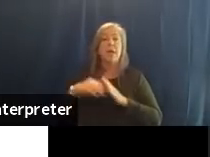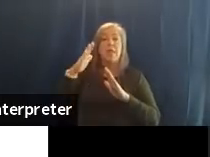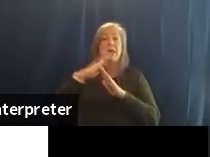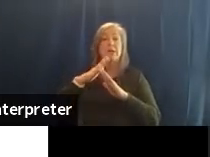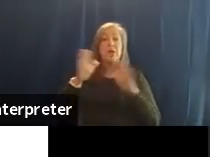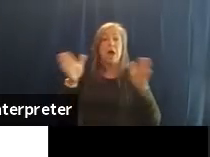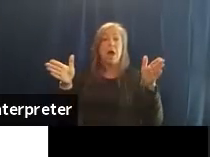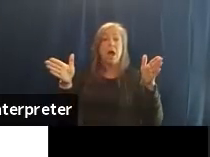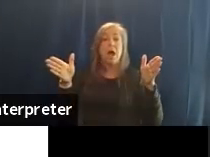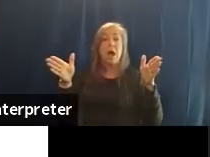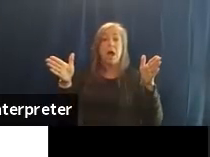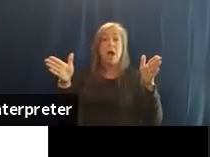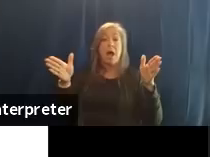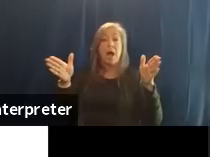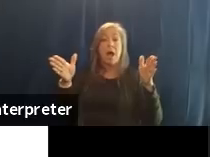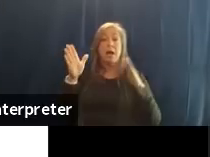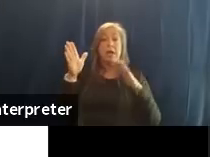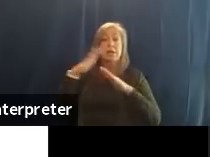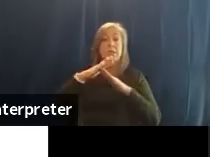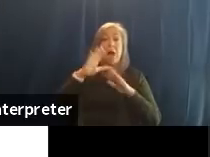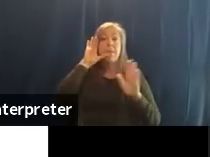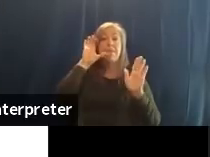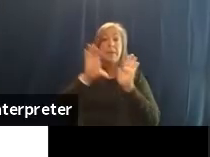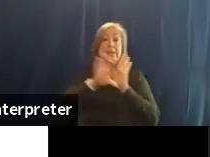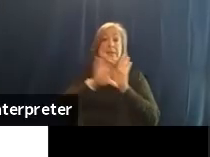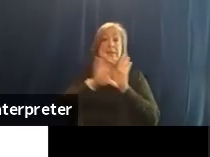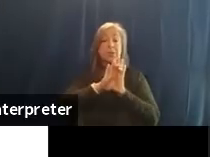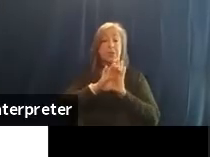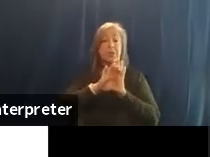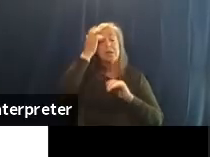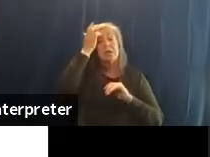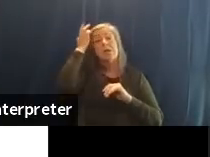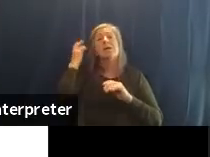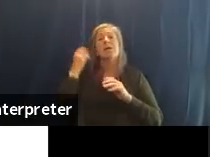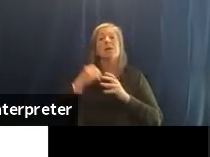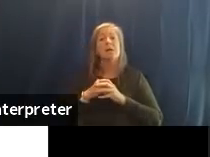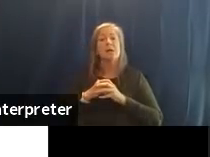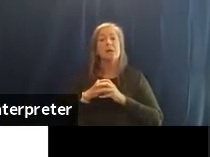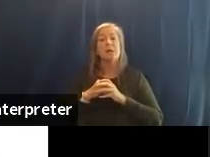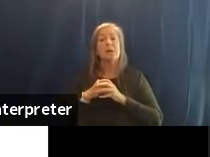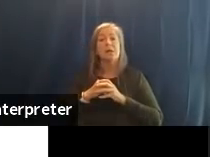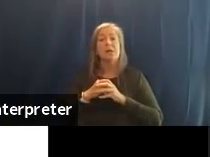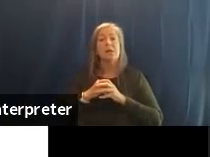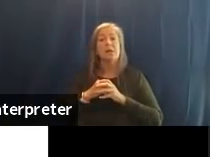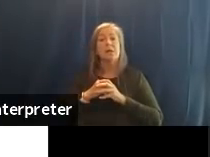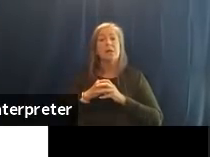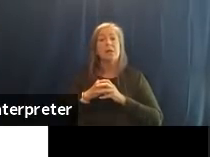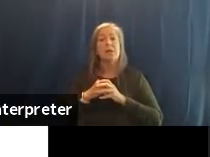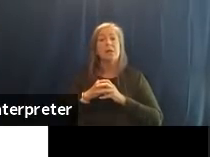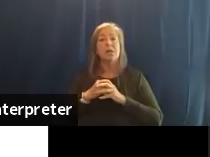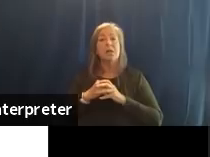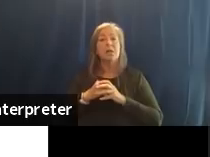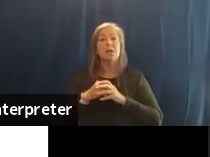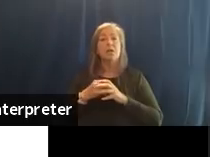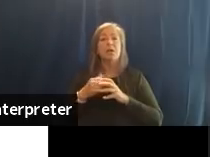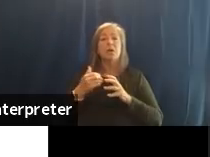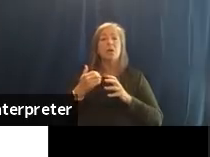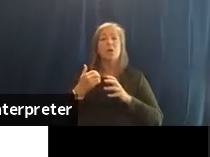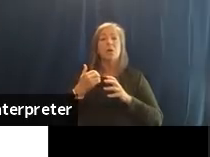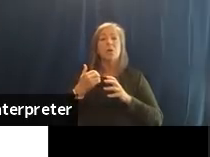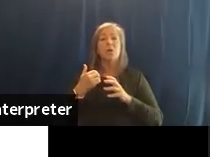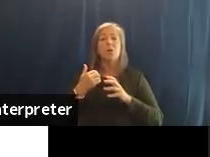room 135. And you can see that in this room, we had to use a combination of both tables and desks to achieve the